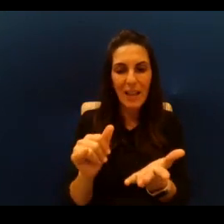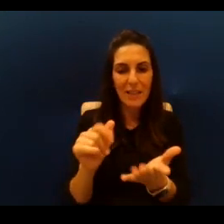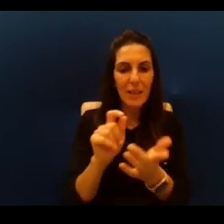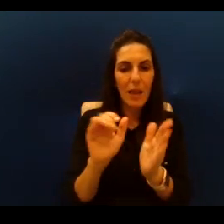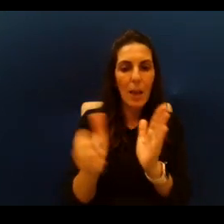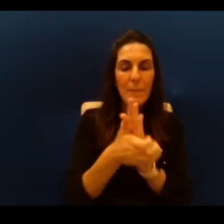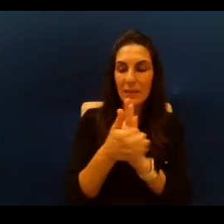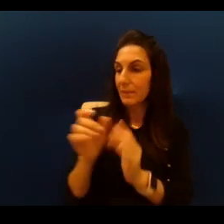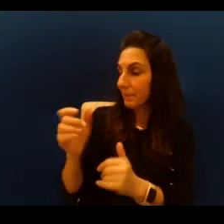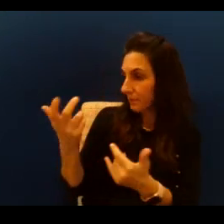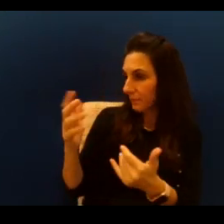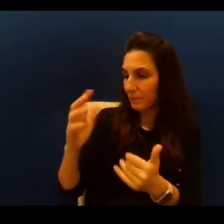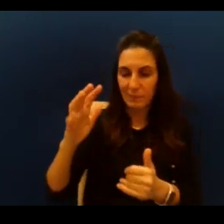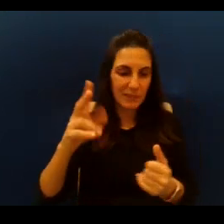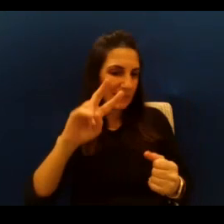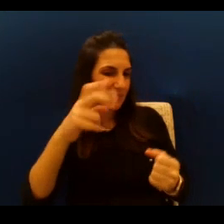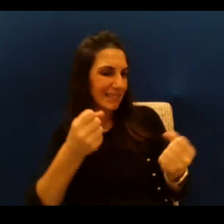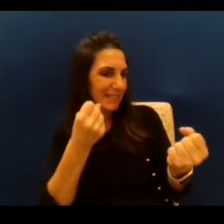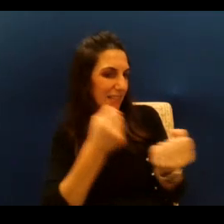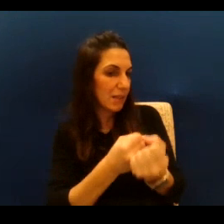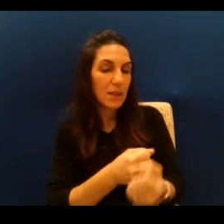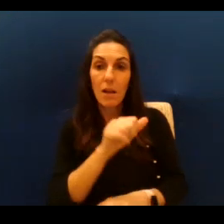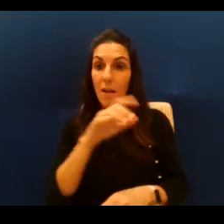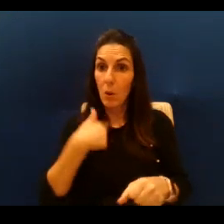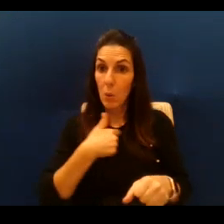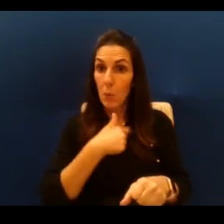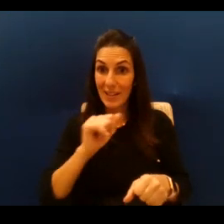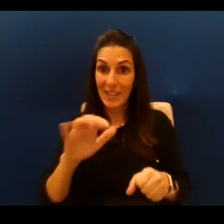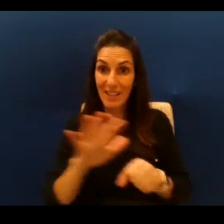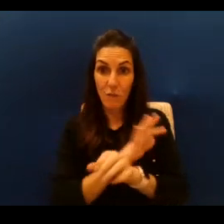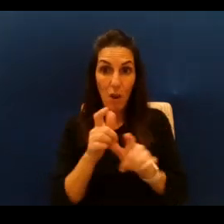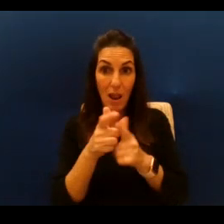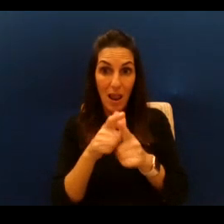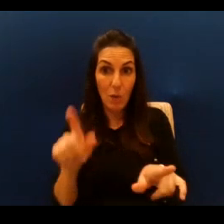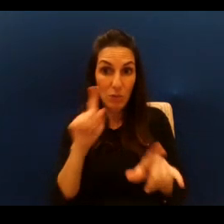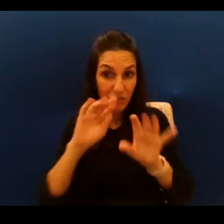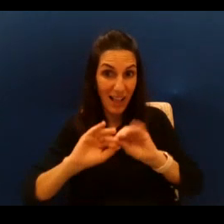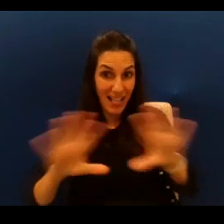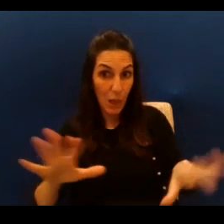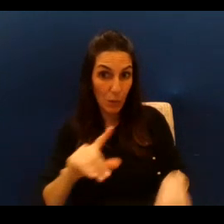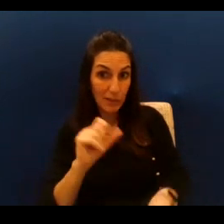Second. All right. Do we need the full language for clarity, Council?